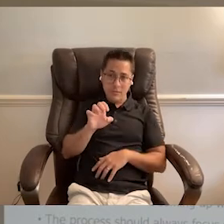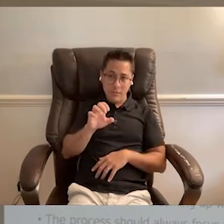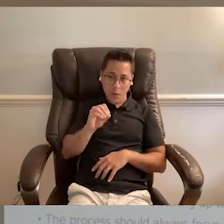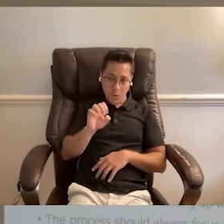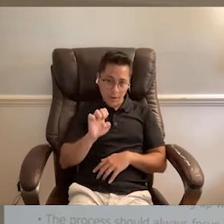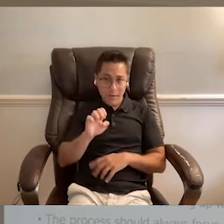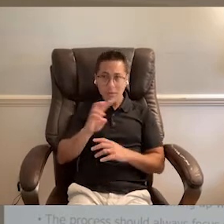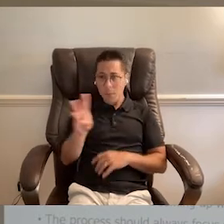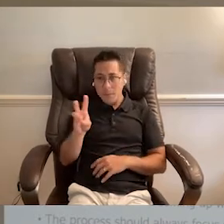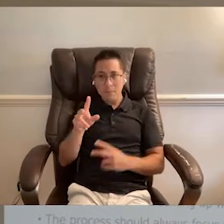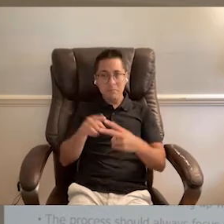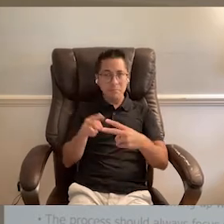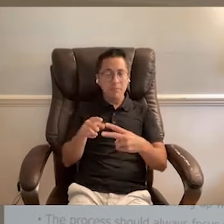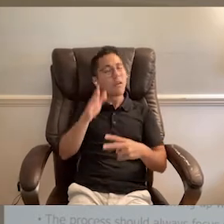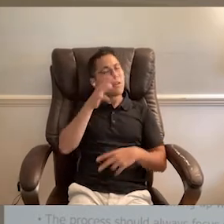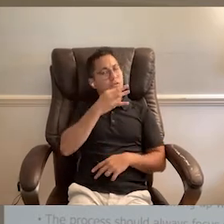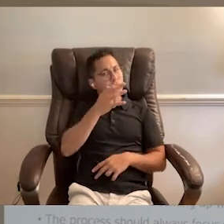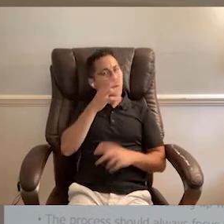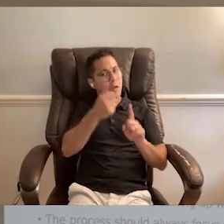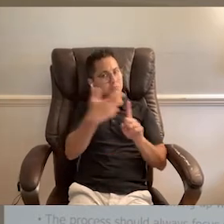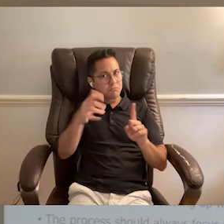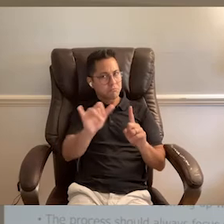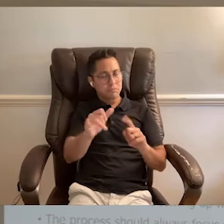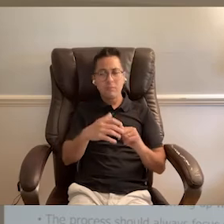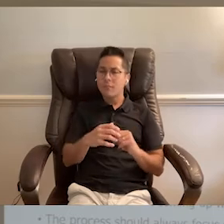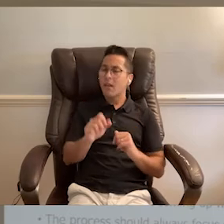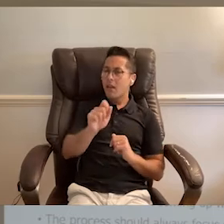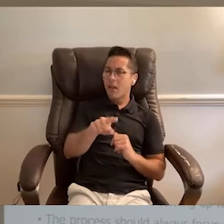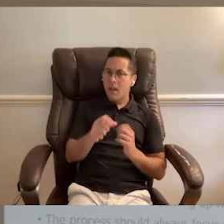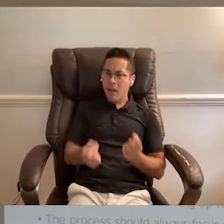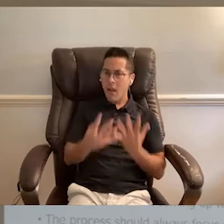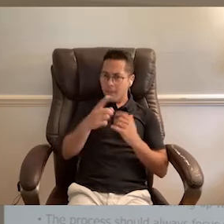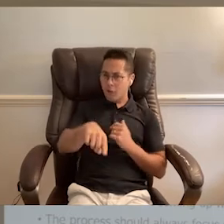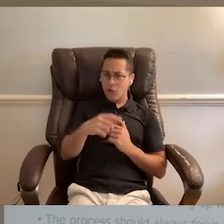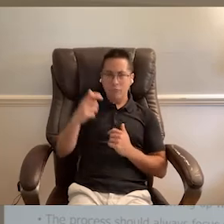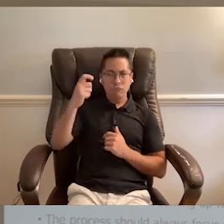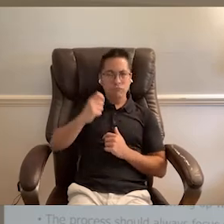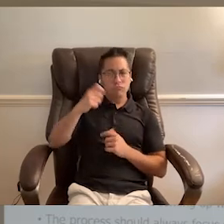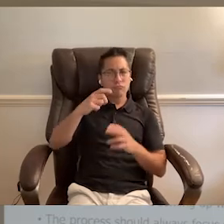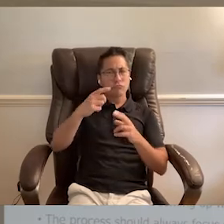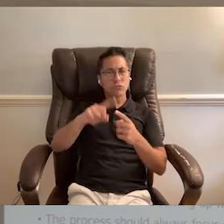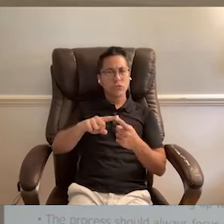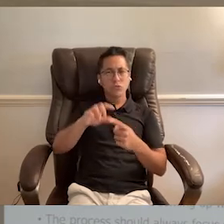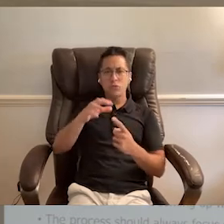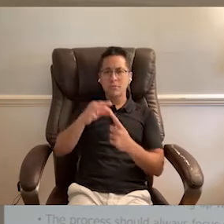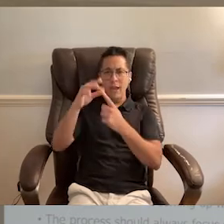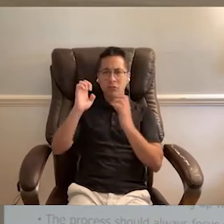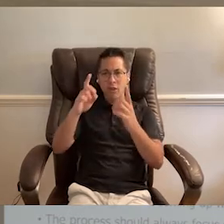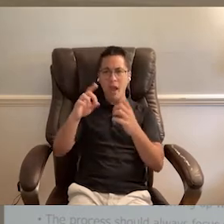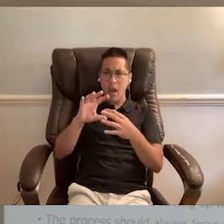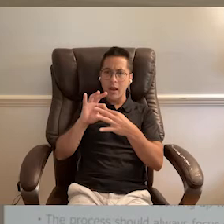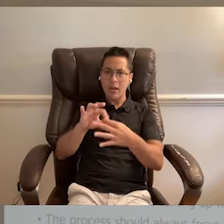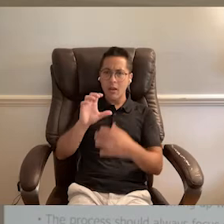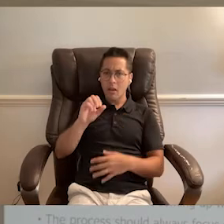it soon. How many of you have a subscription to Special Ed Connection? Raise your hand. 1,